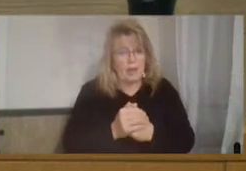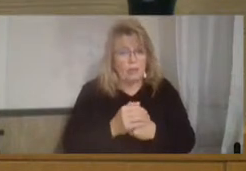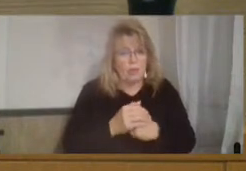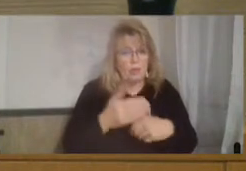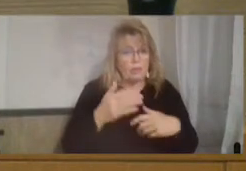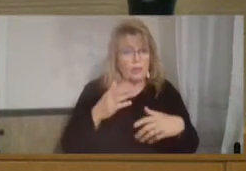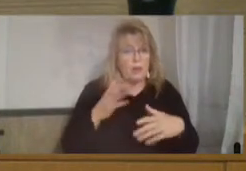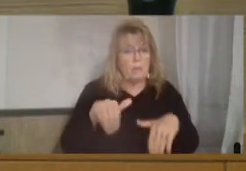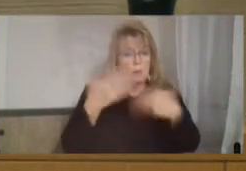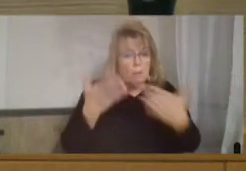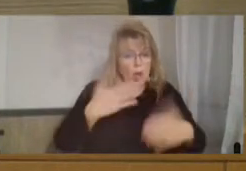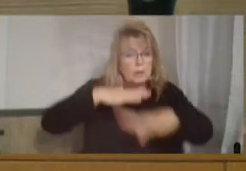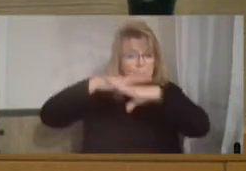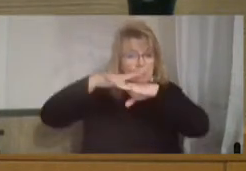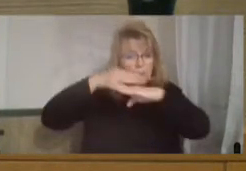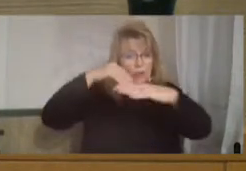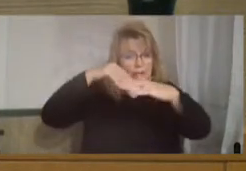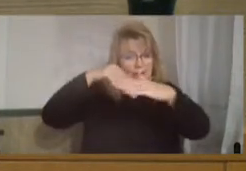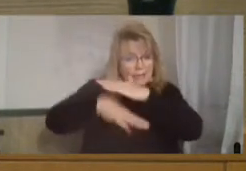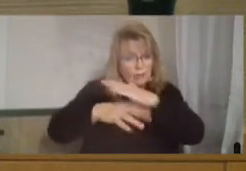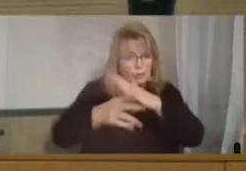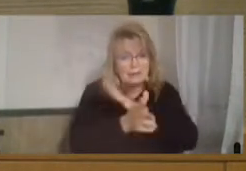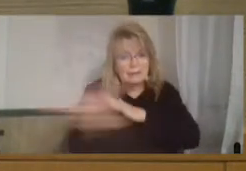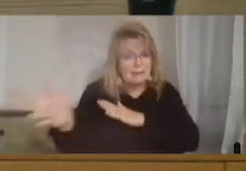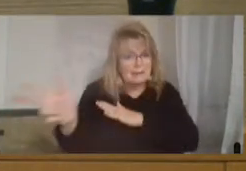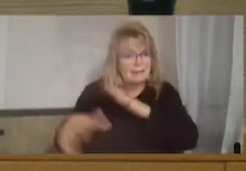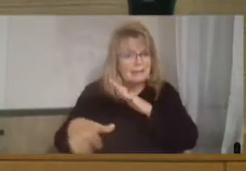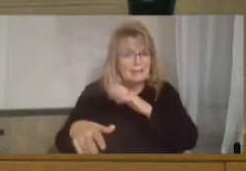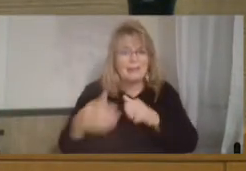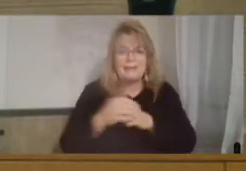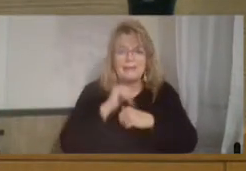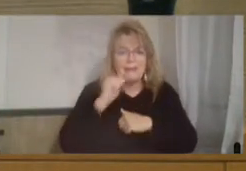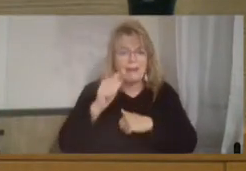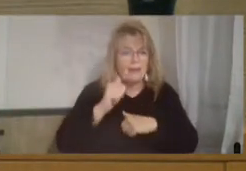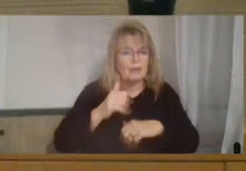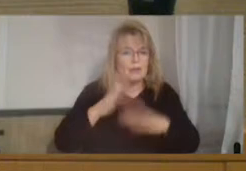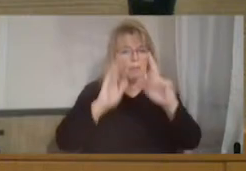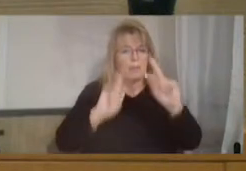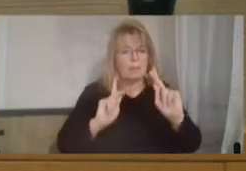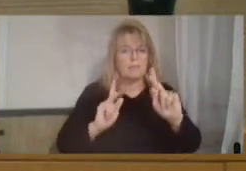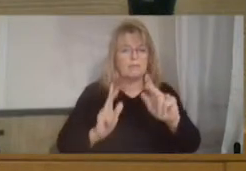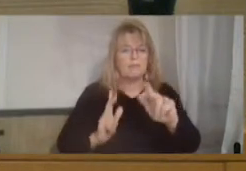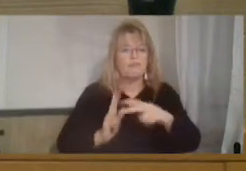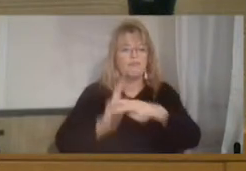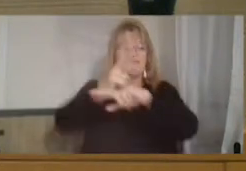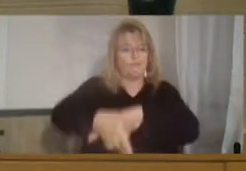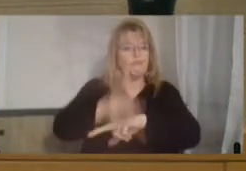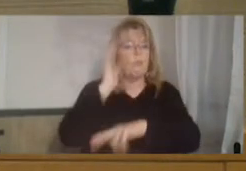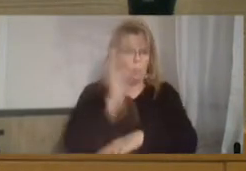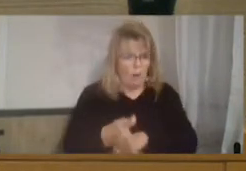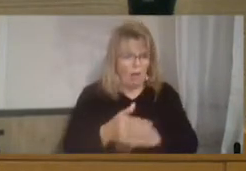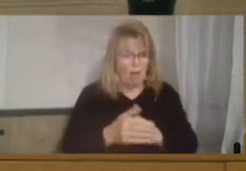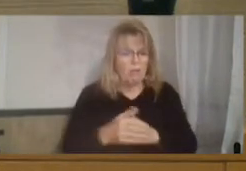entrance and exit is not going to deter anybody from driving right over the barrier or